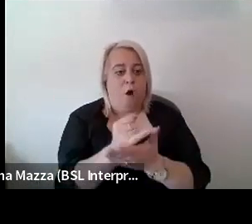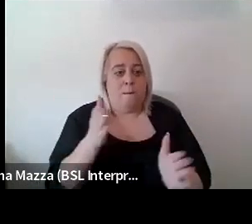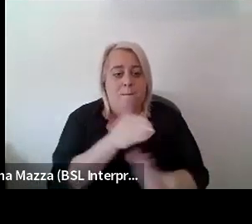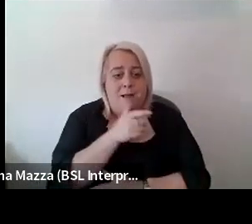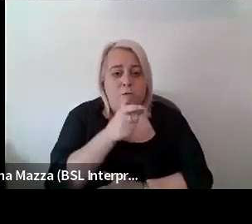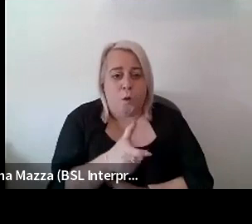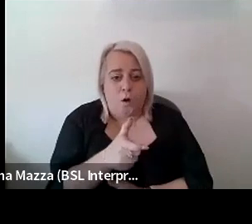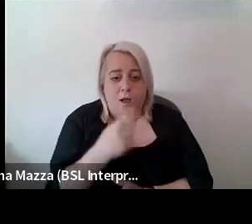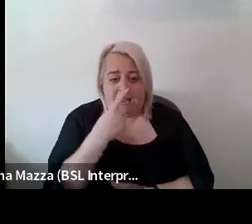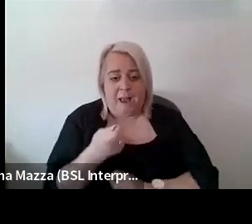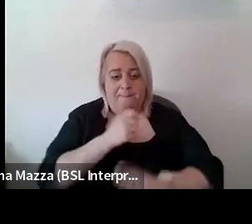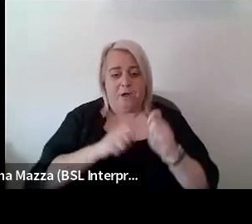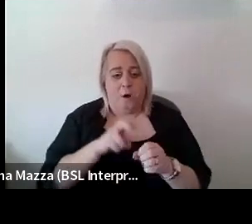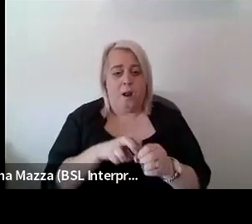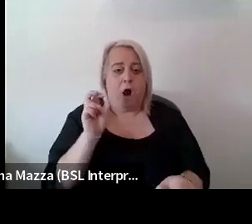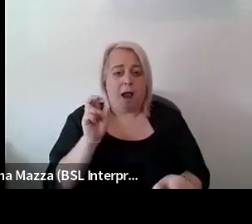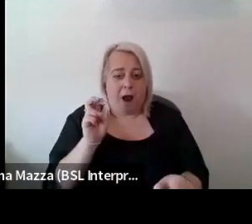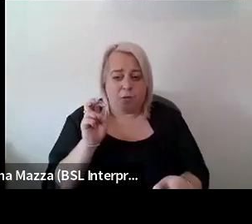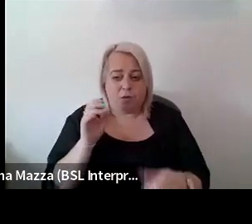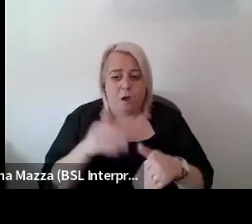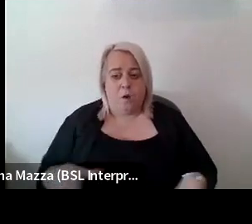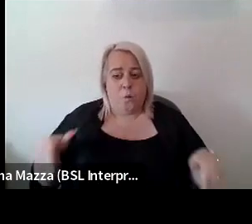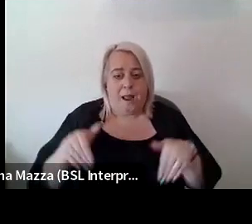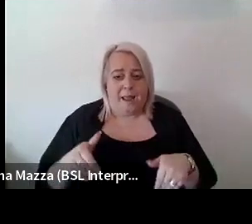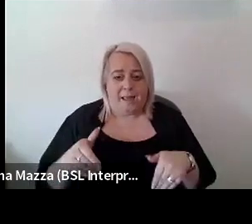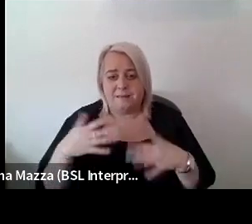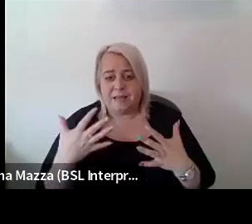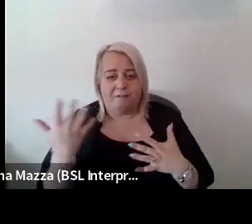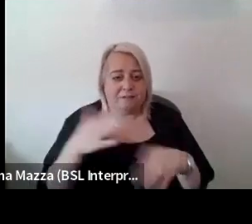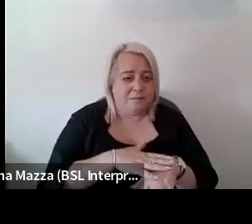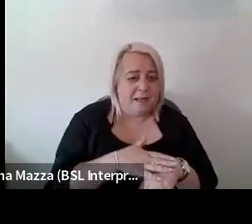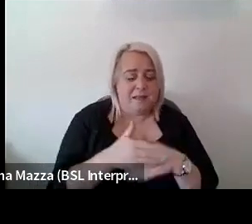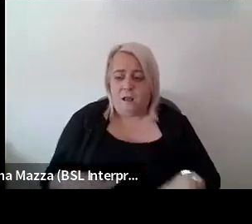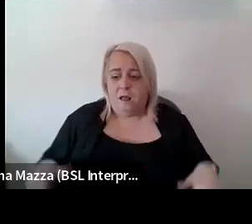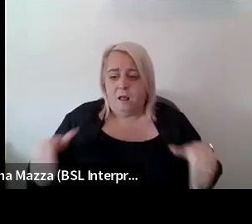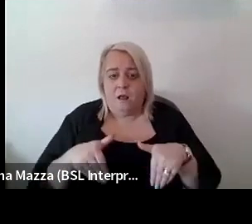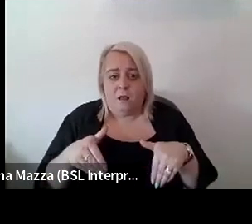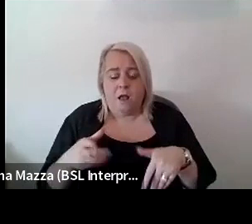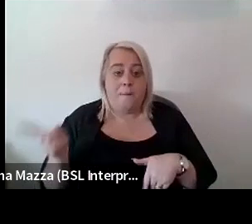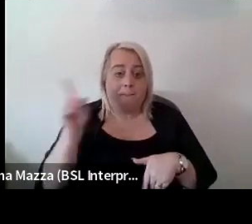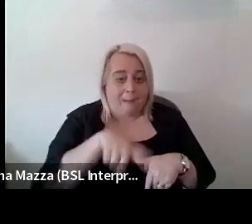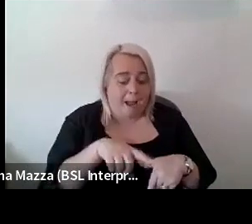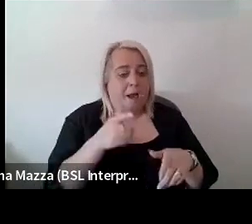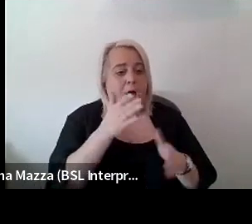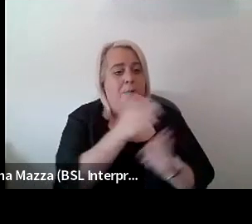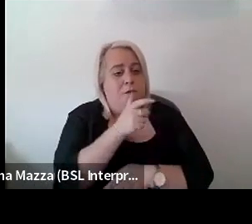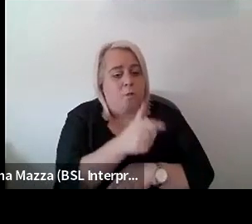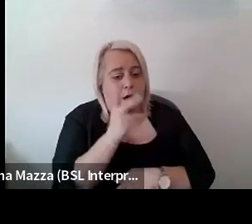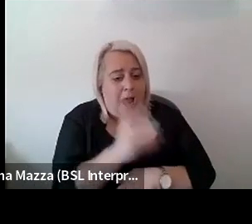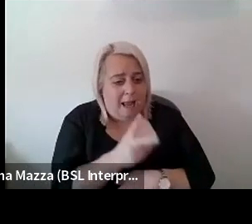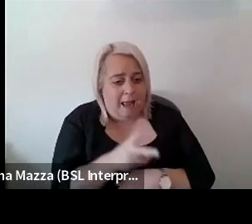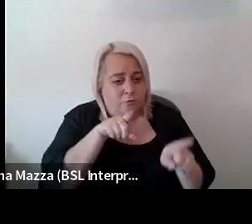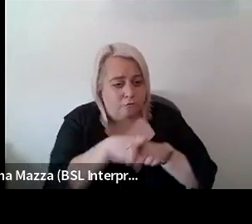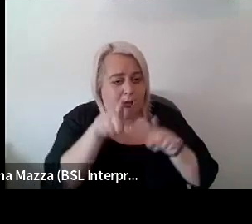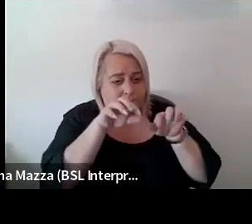to go through, it's like a 10-minute long ordeal. And then I might botch it again because the